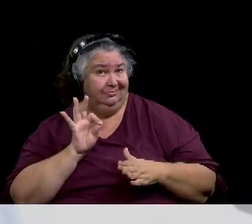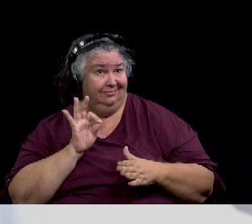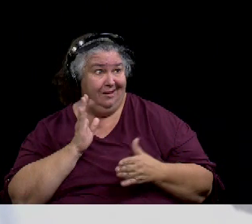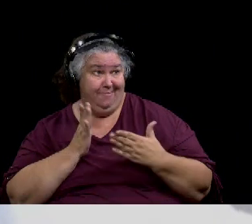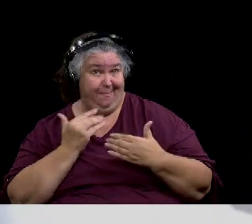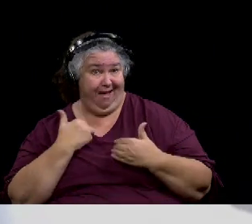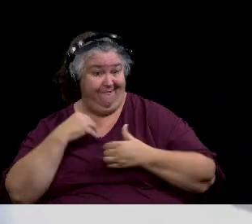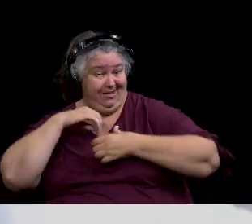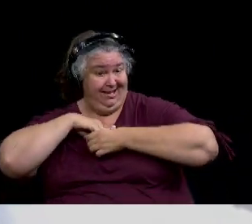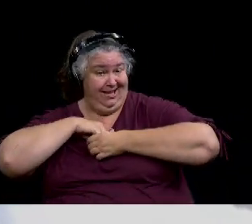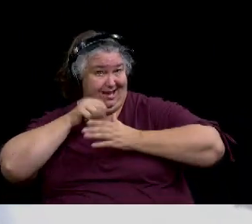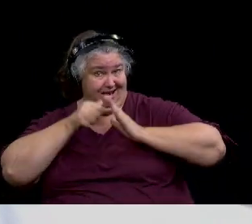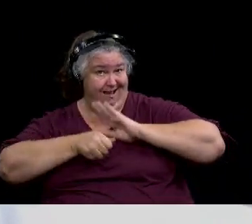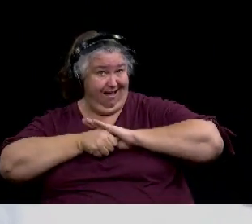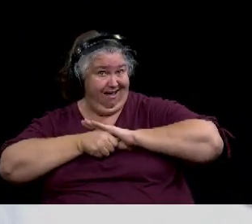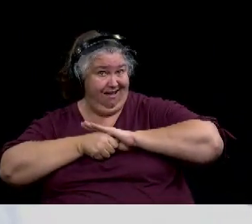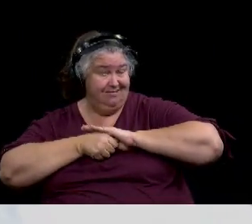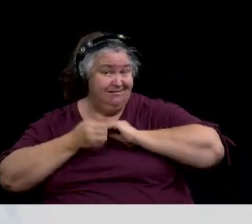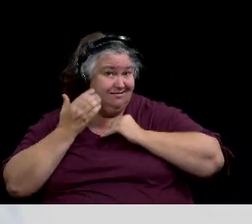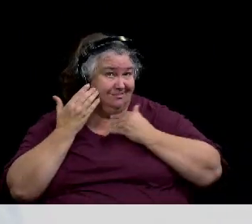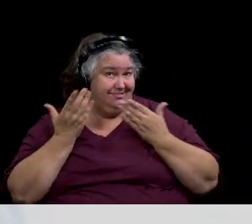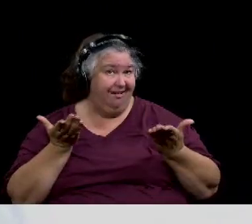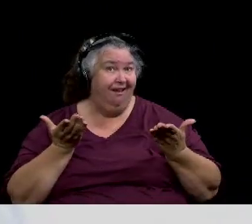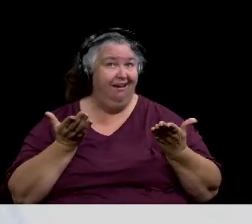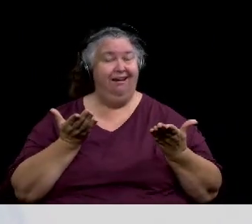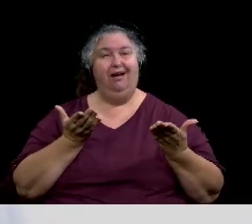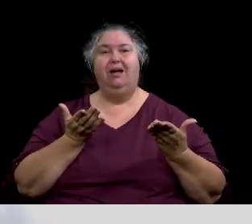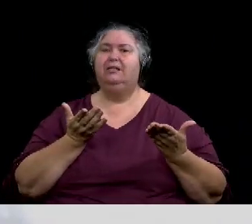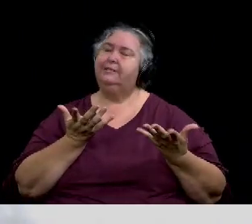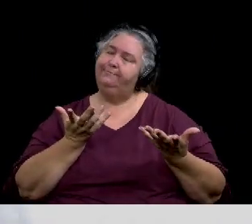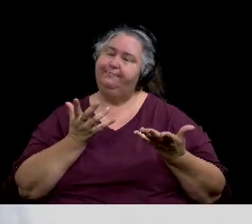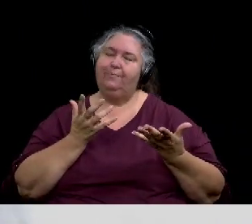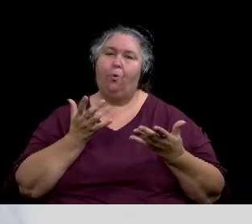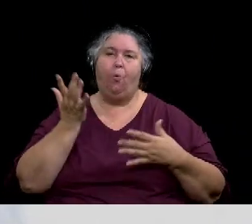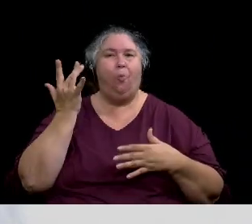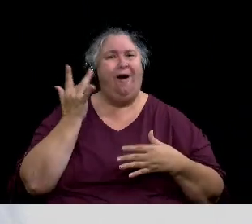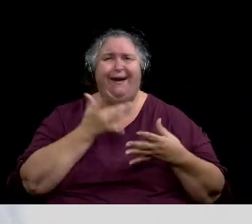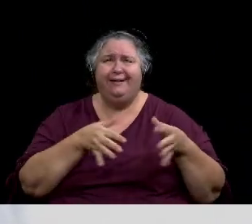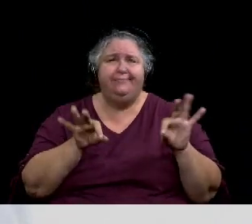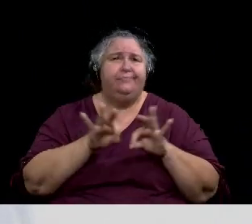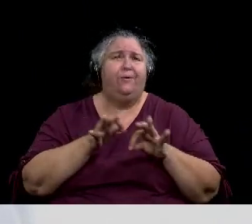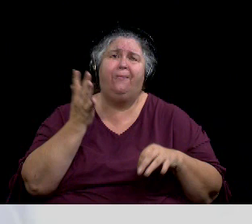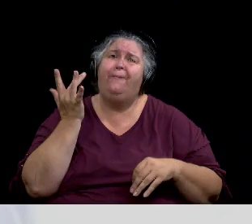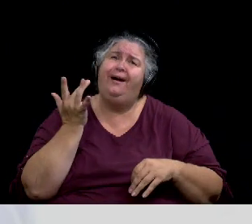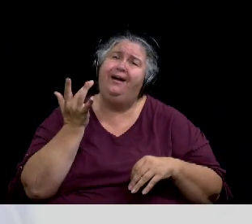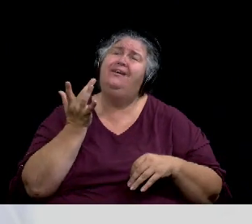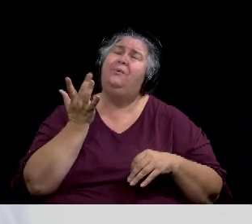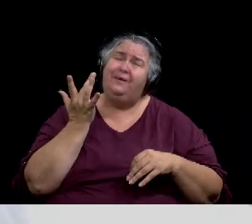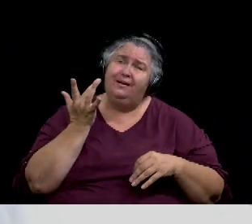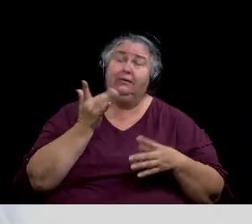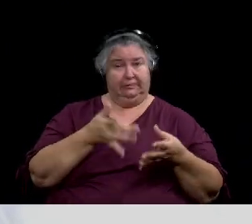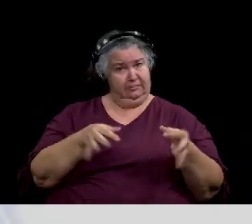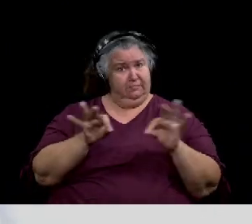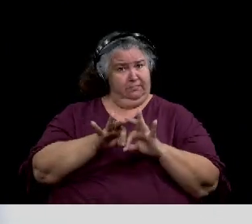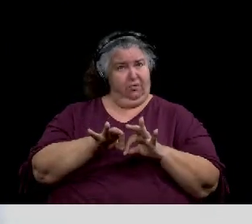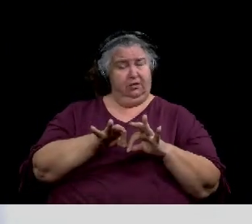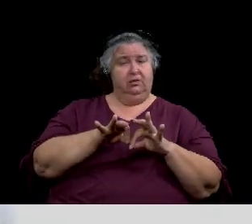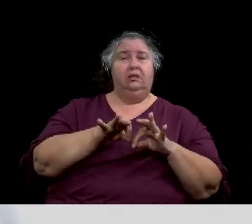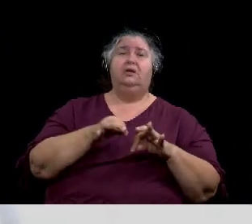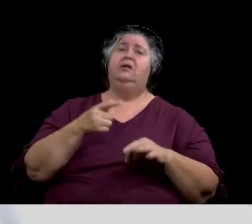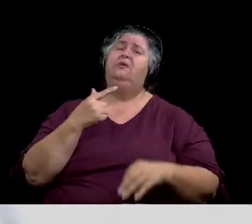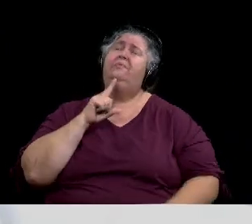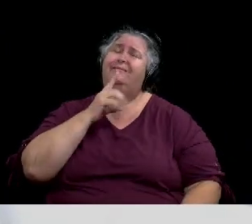the virus or not. And again, why is this important? It's important because we